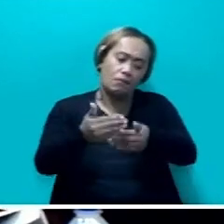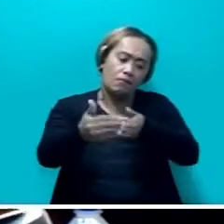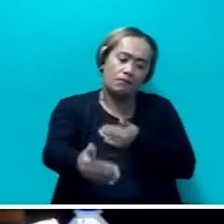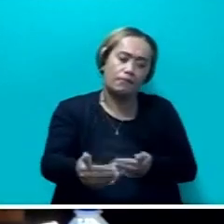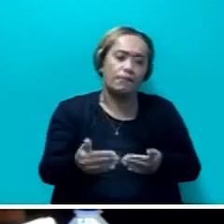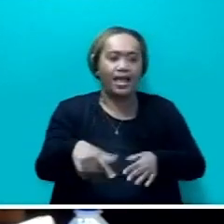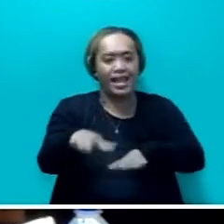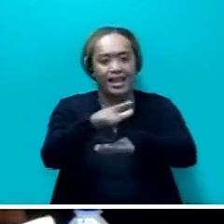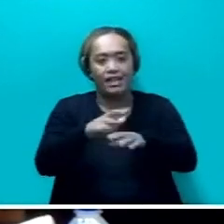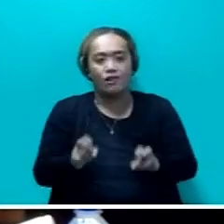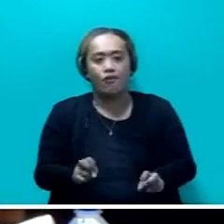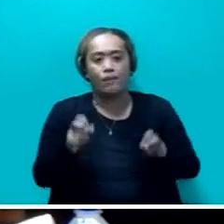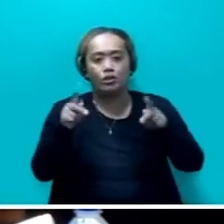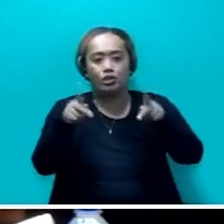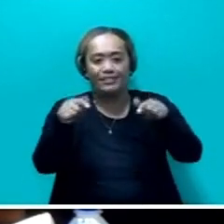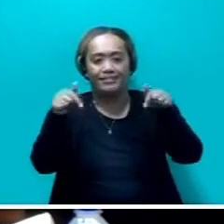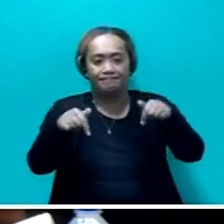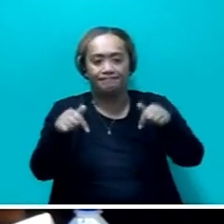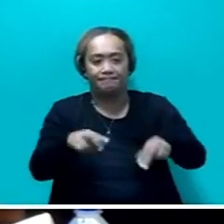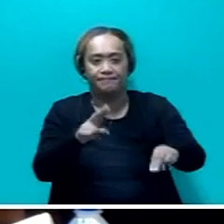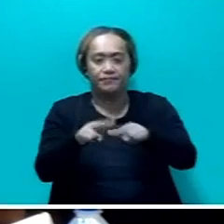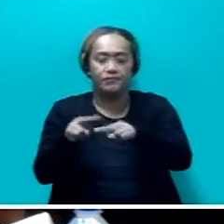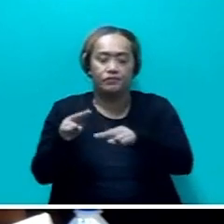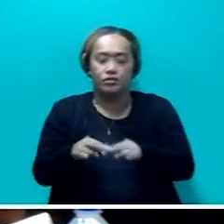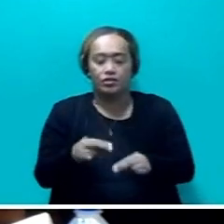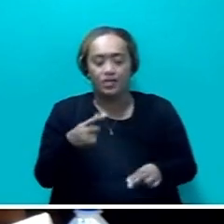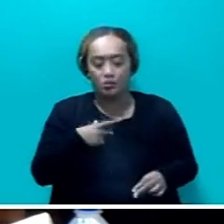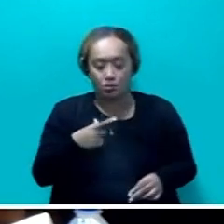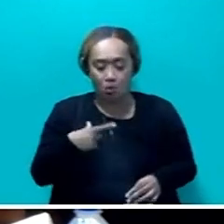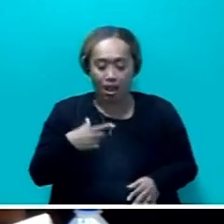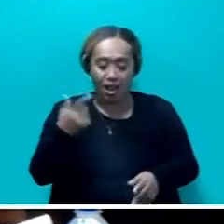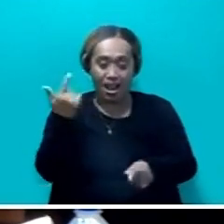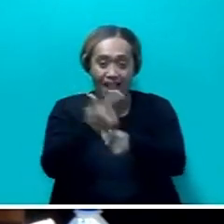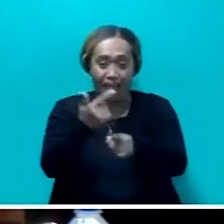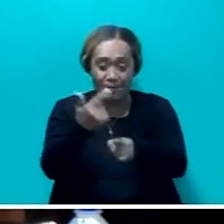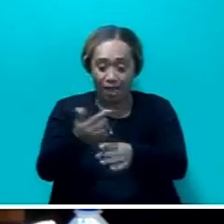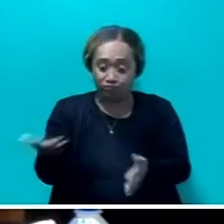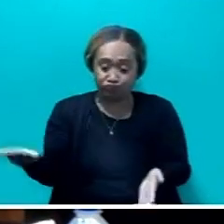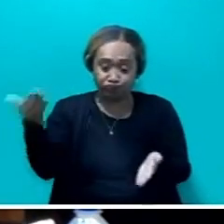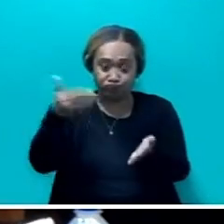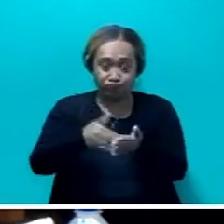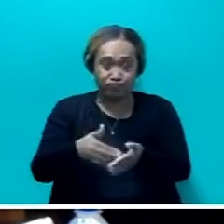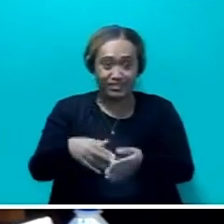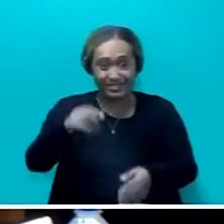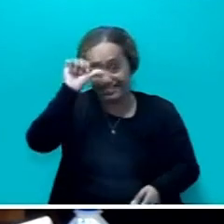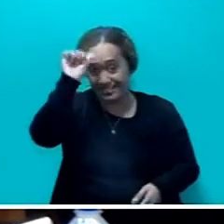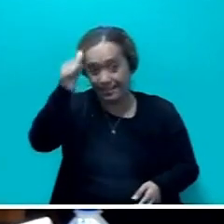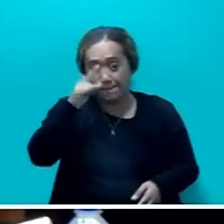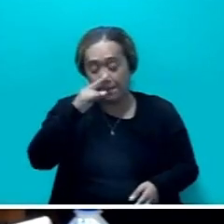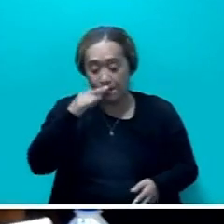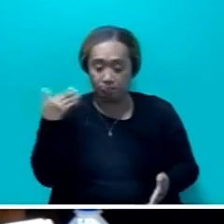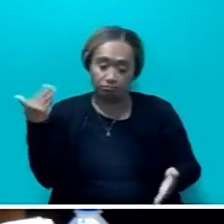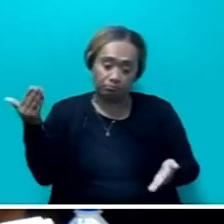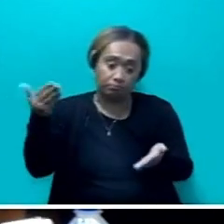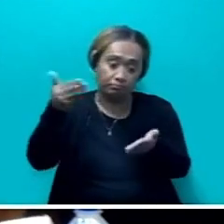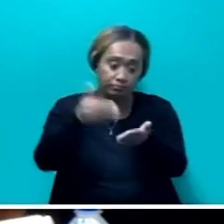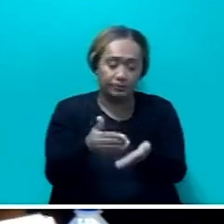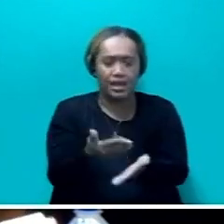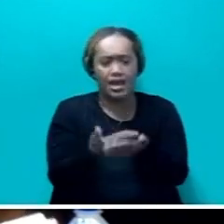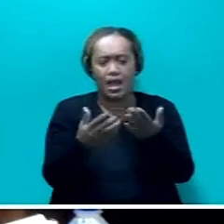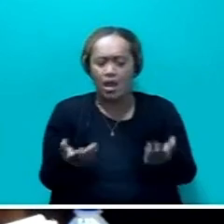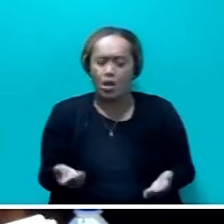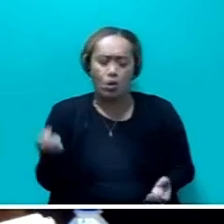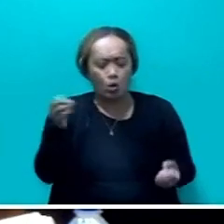opportunities. Mr. Speaker, the indentured laborers and their descendants over the last 100 years have significantly contributed